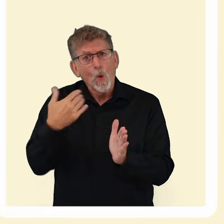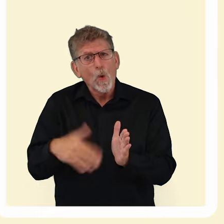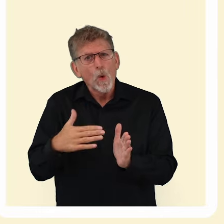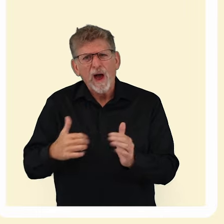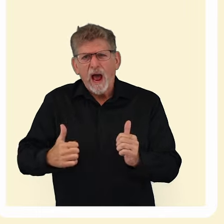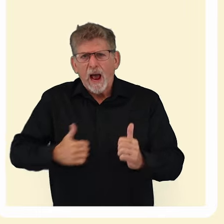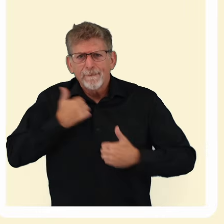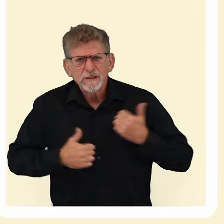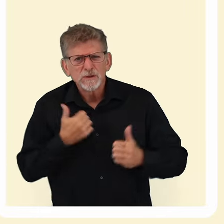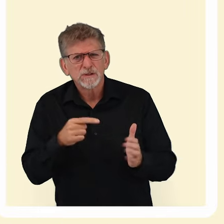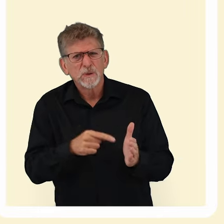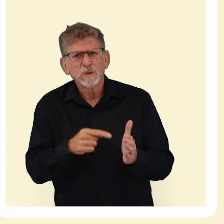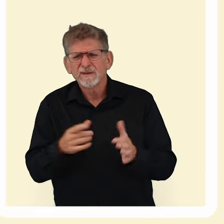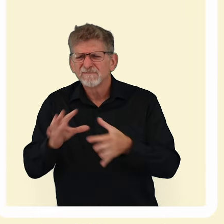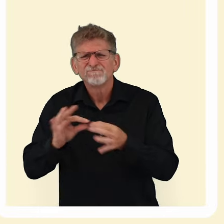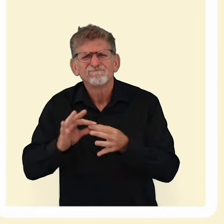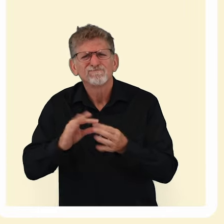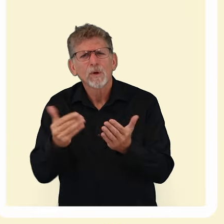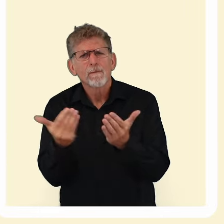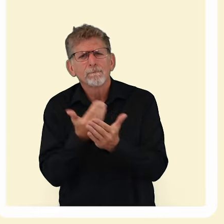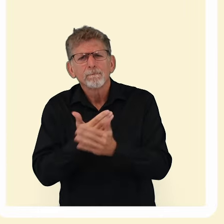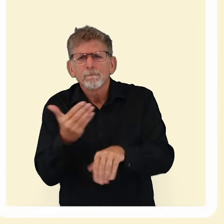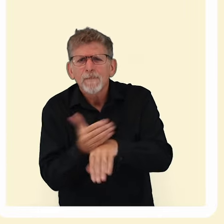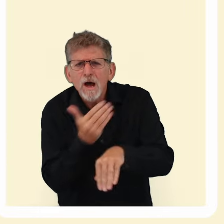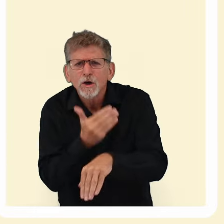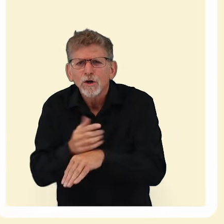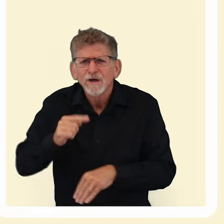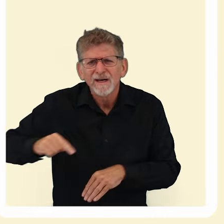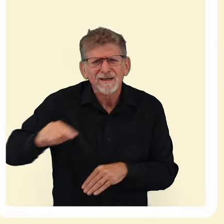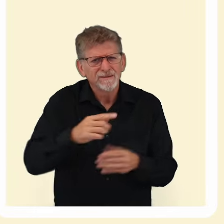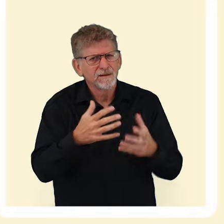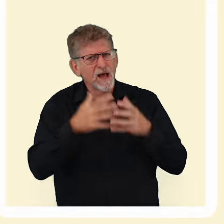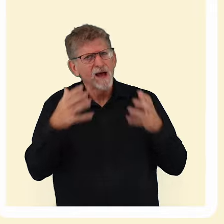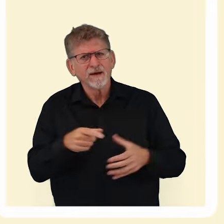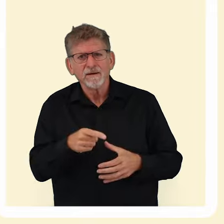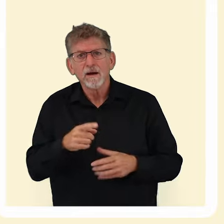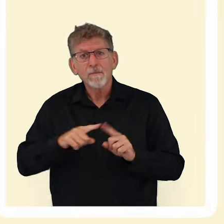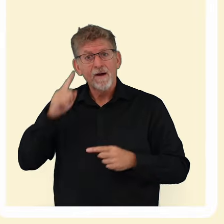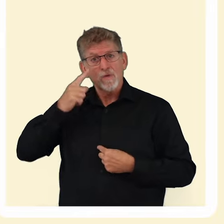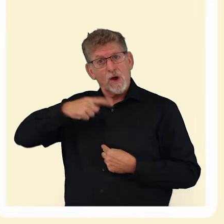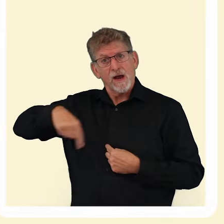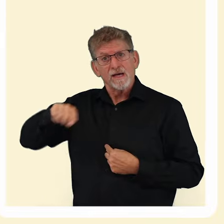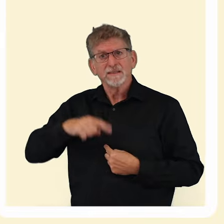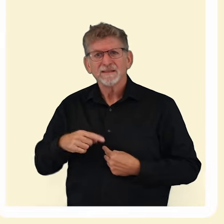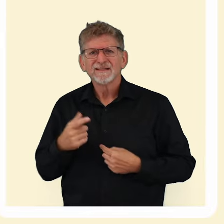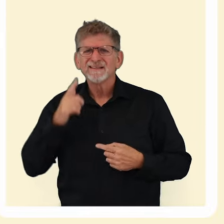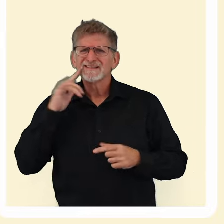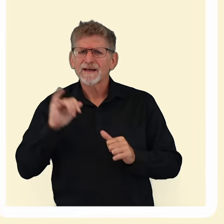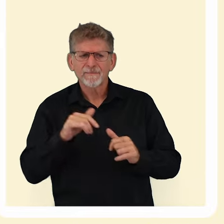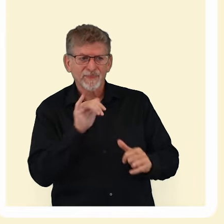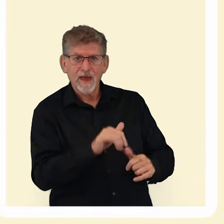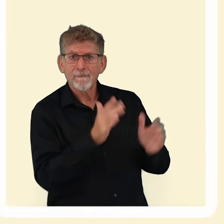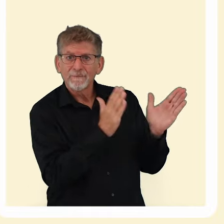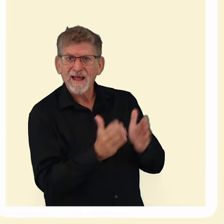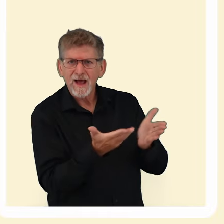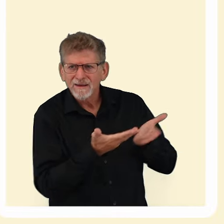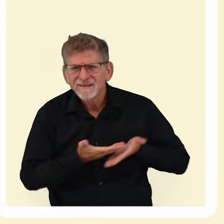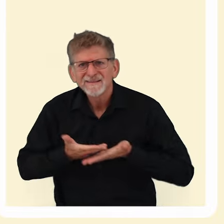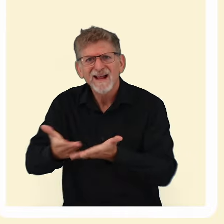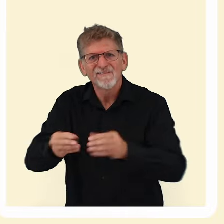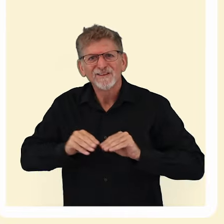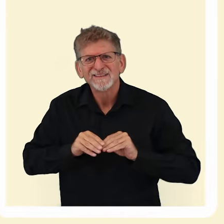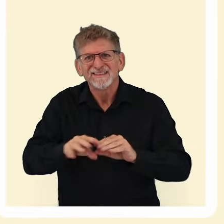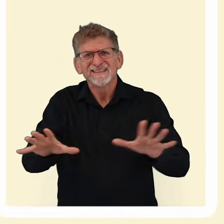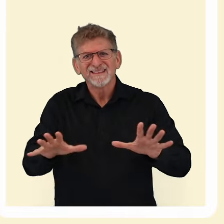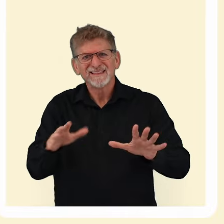plan, very ambitious, that was talking about modernization. But for us, it is like the